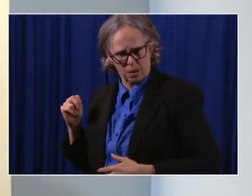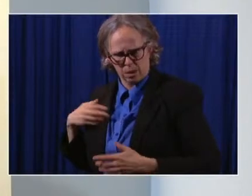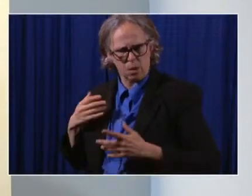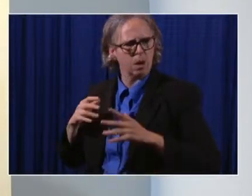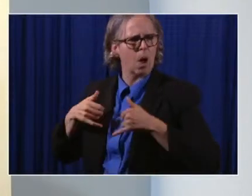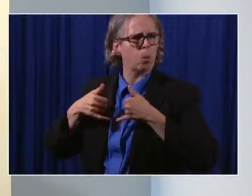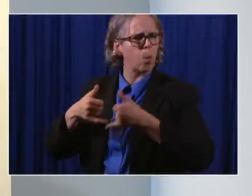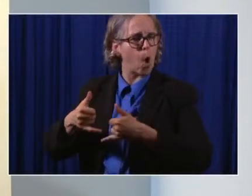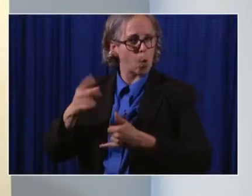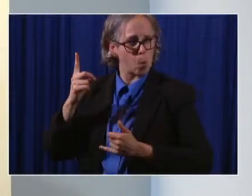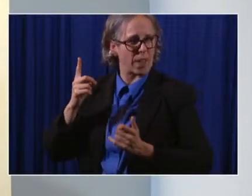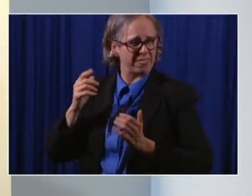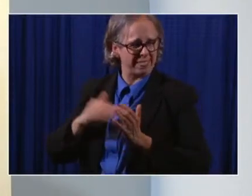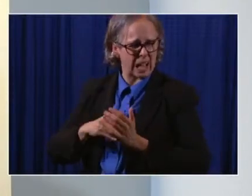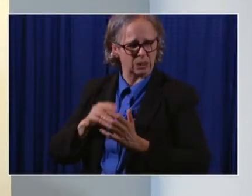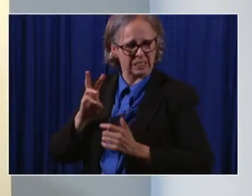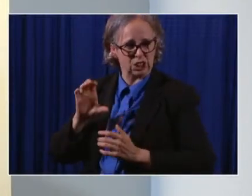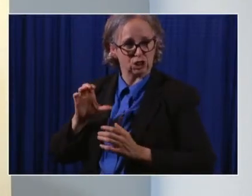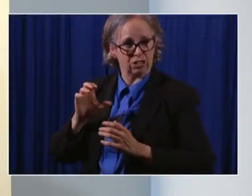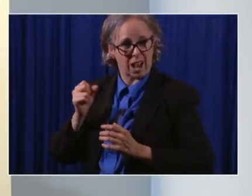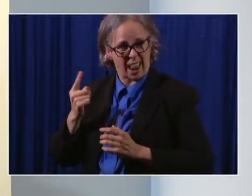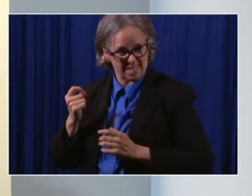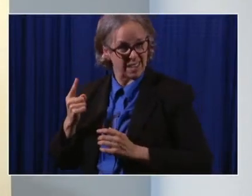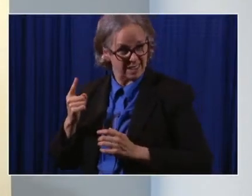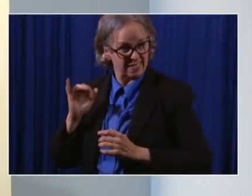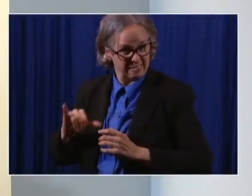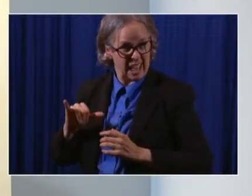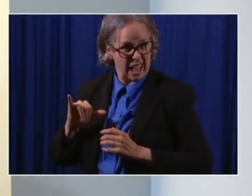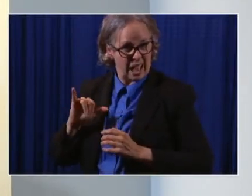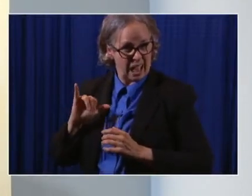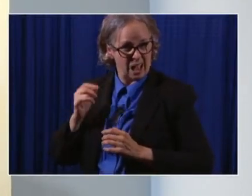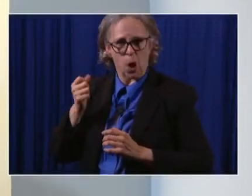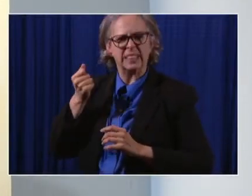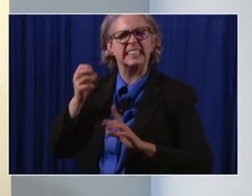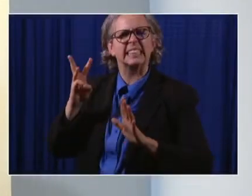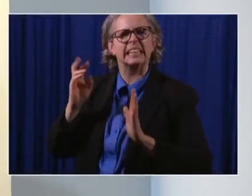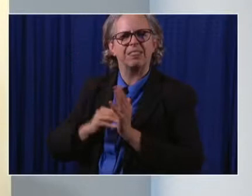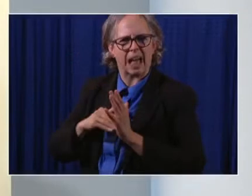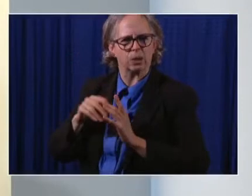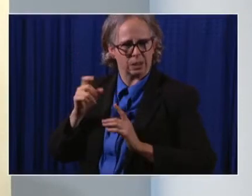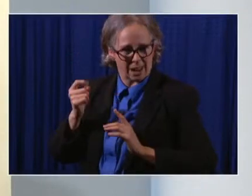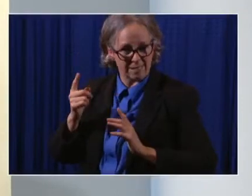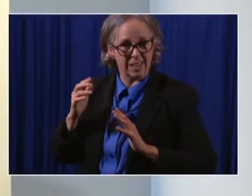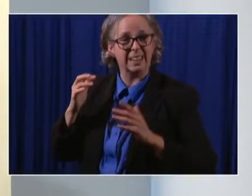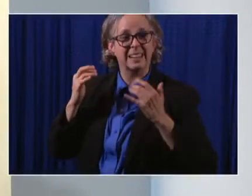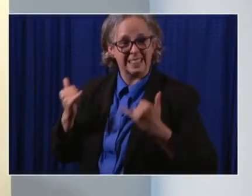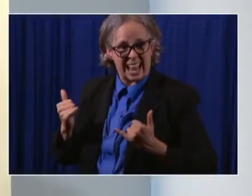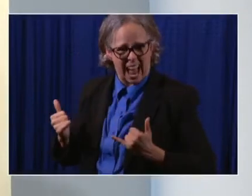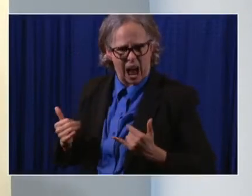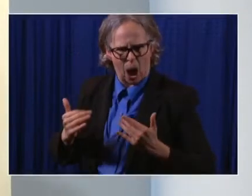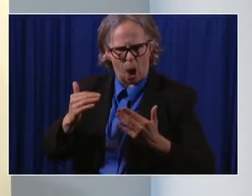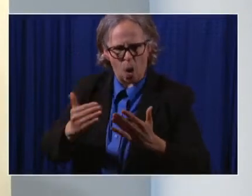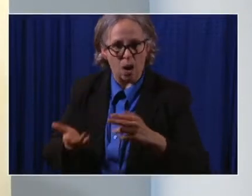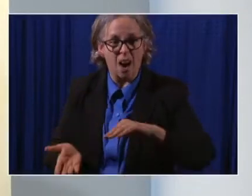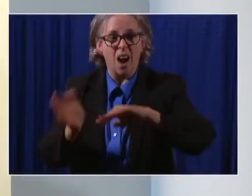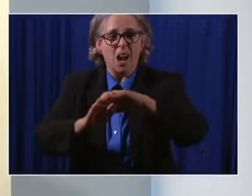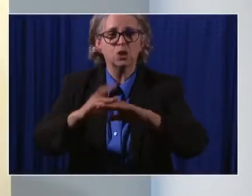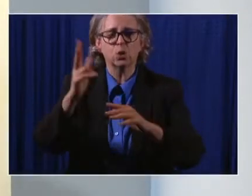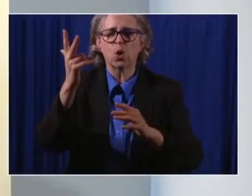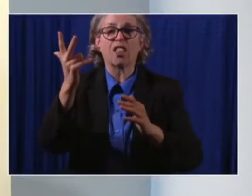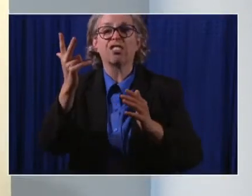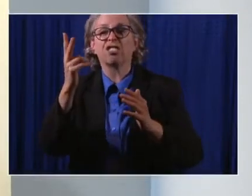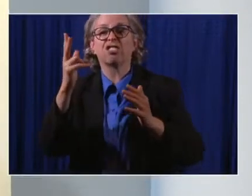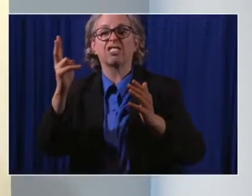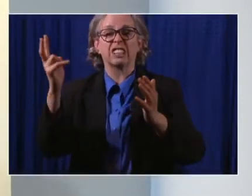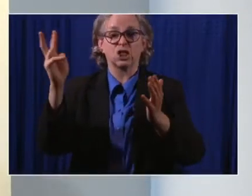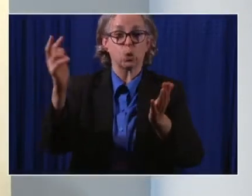1,611 credentials. Well, in June, 3,241 credentials were awarded. This demonstrates the demand out